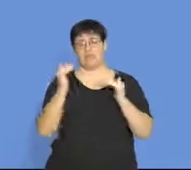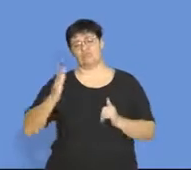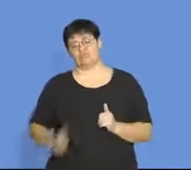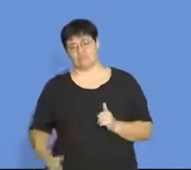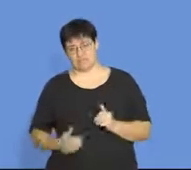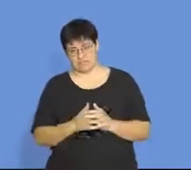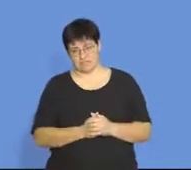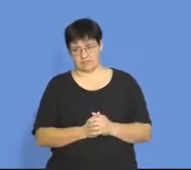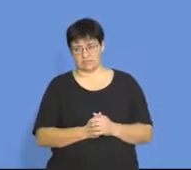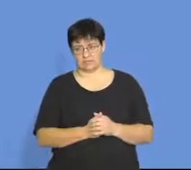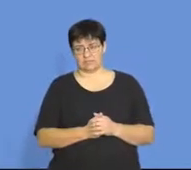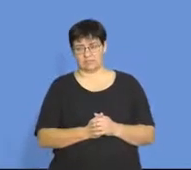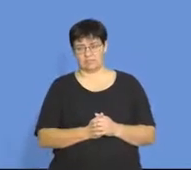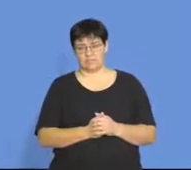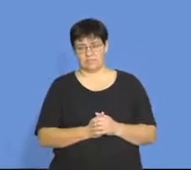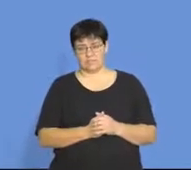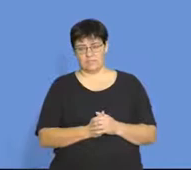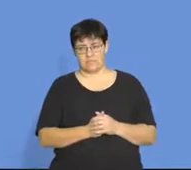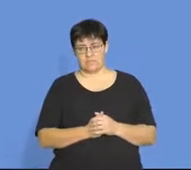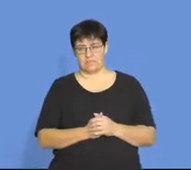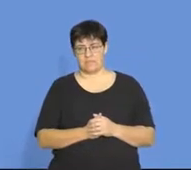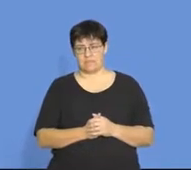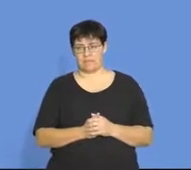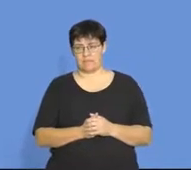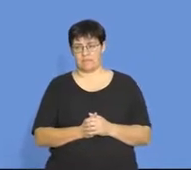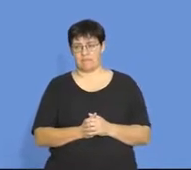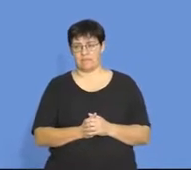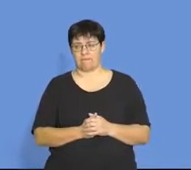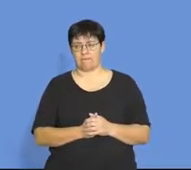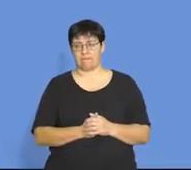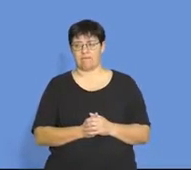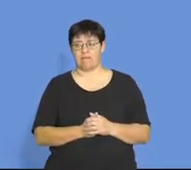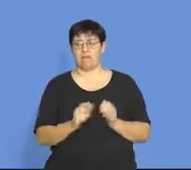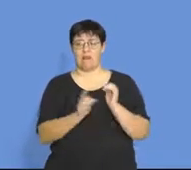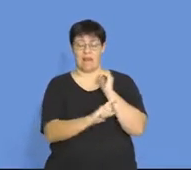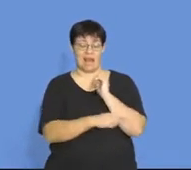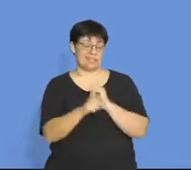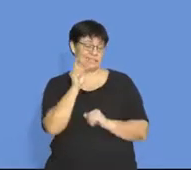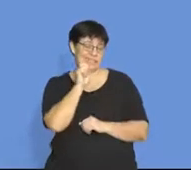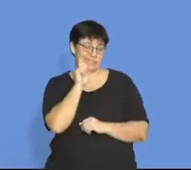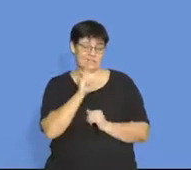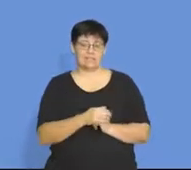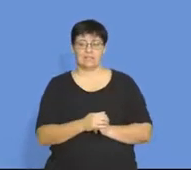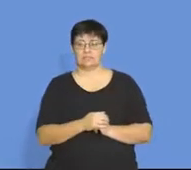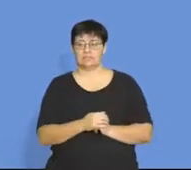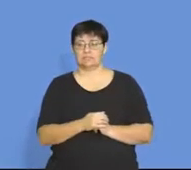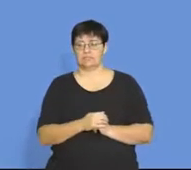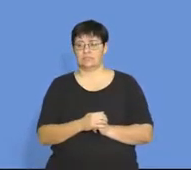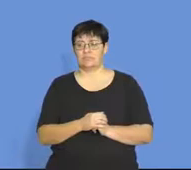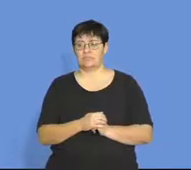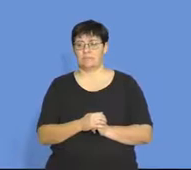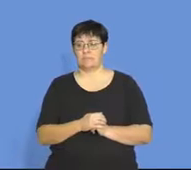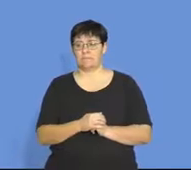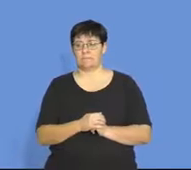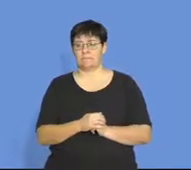that left-hand side is definitely equal to right-hand side. One last test